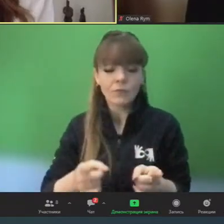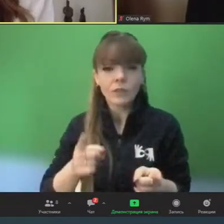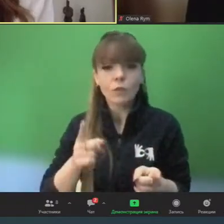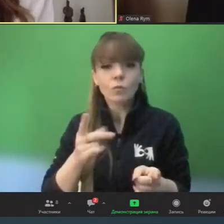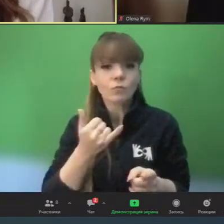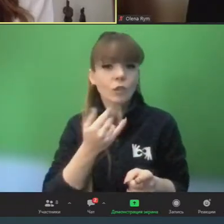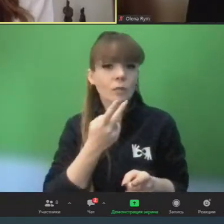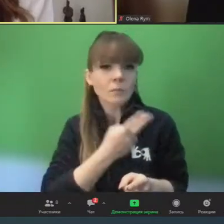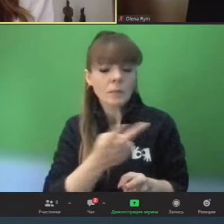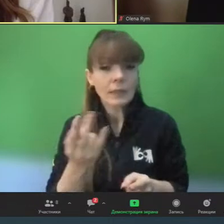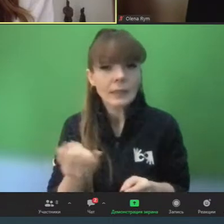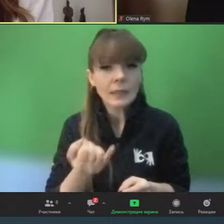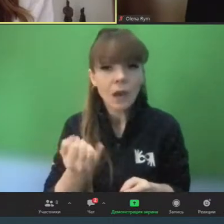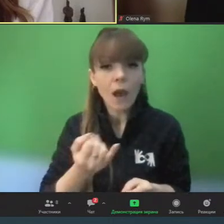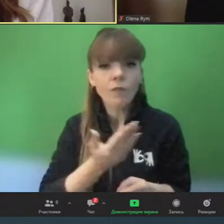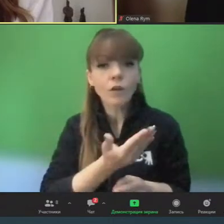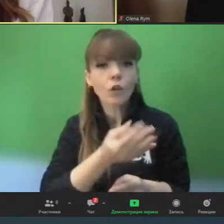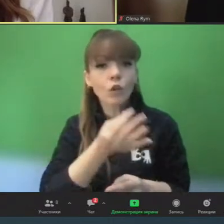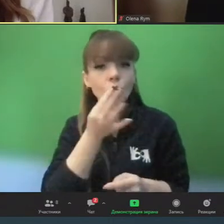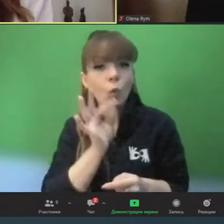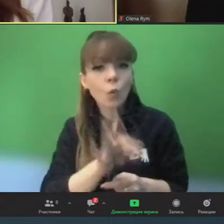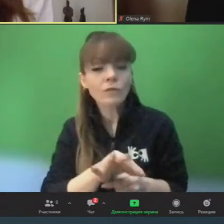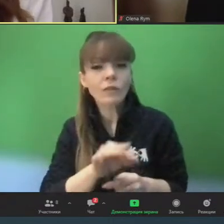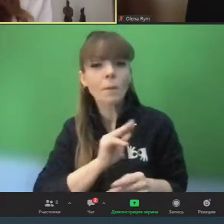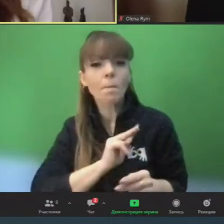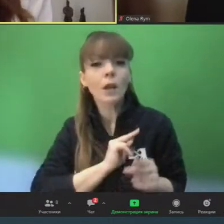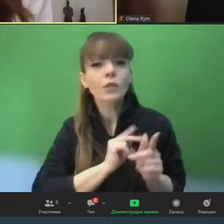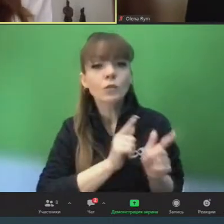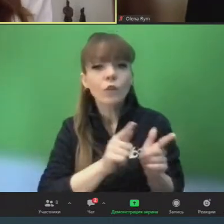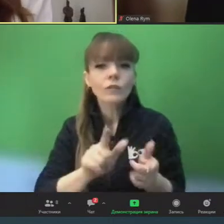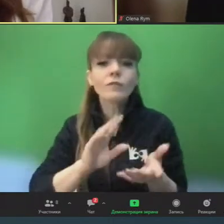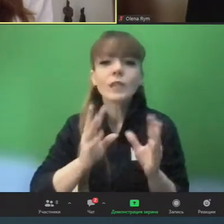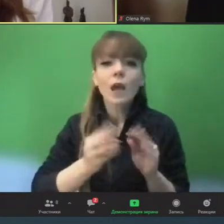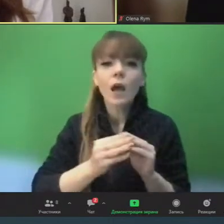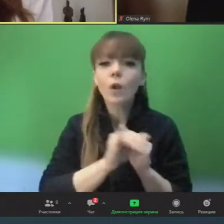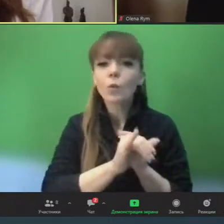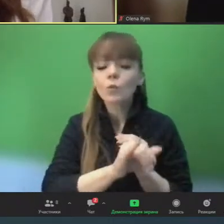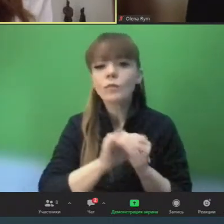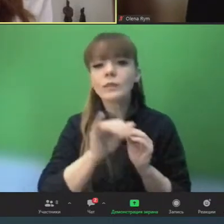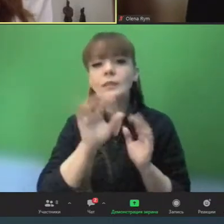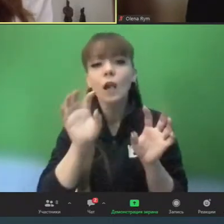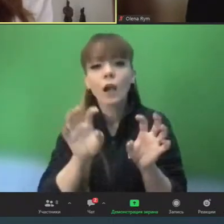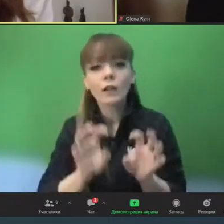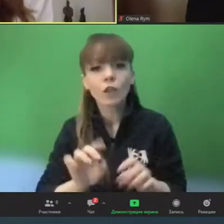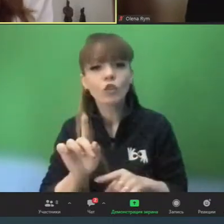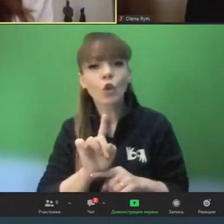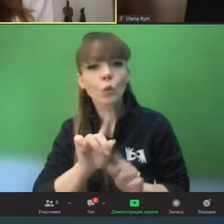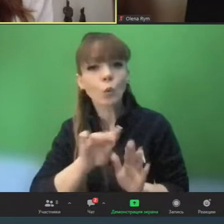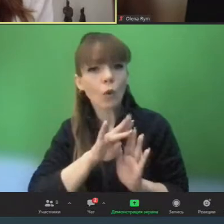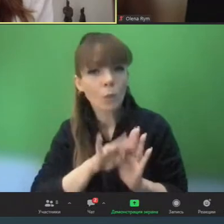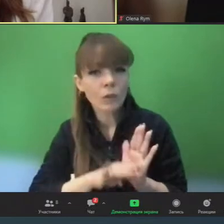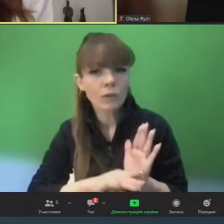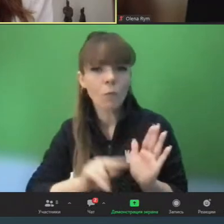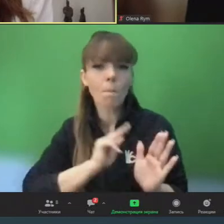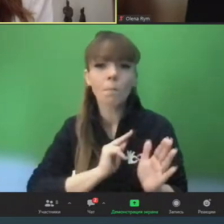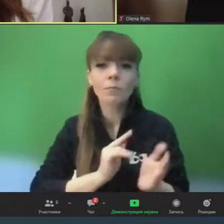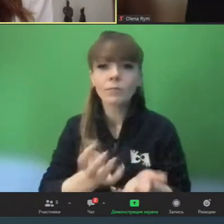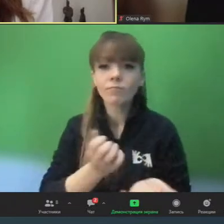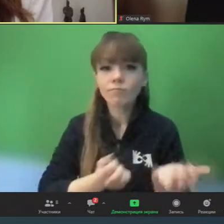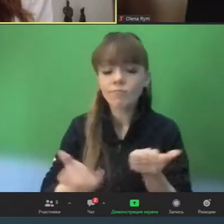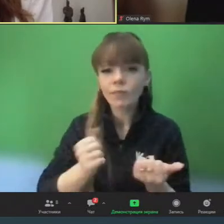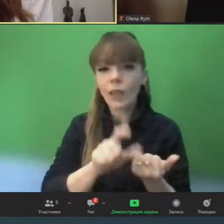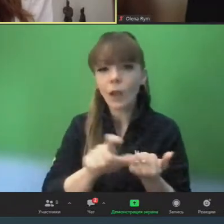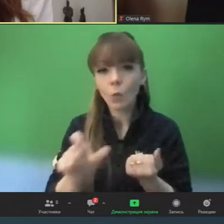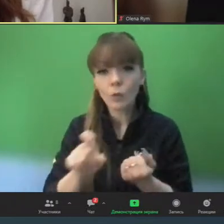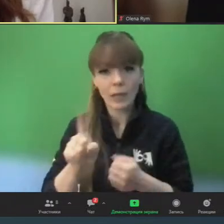course I got interested in their expertise in terms of the German legislation,